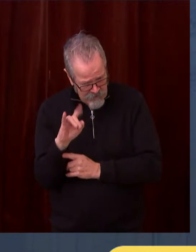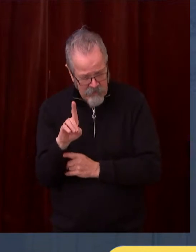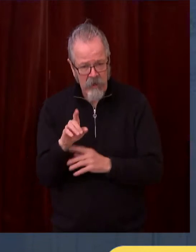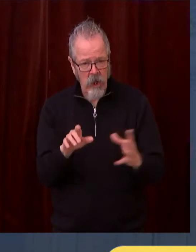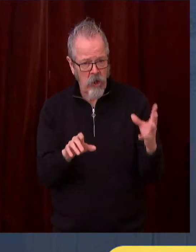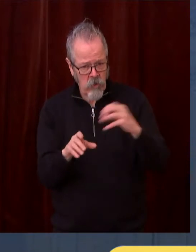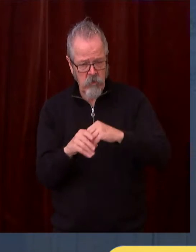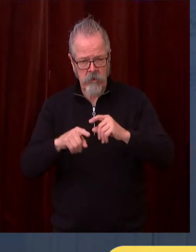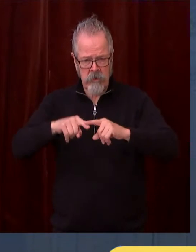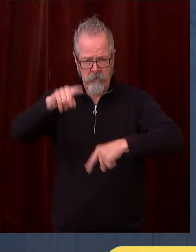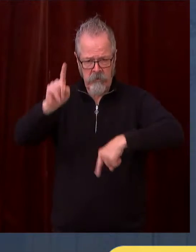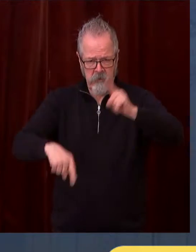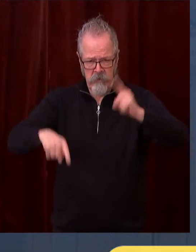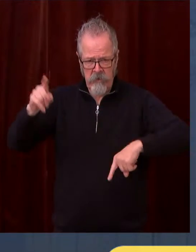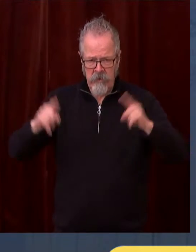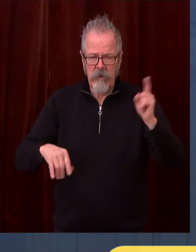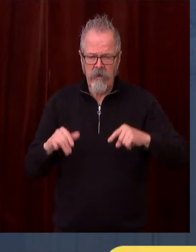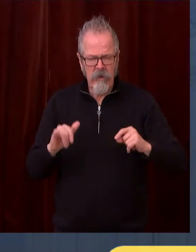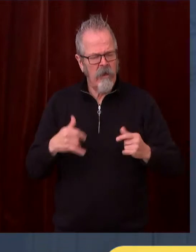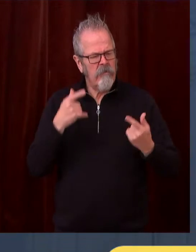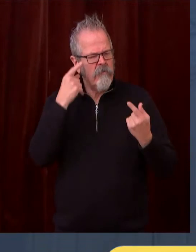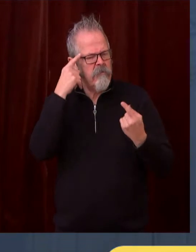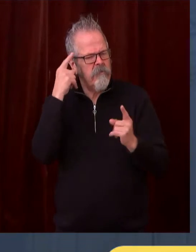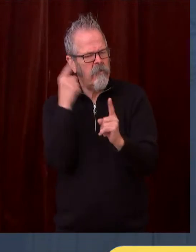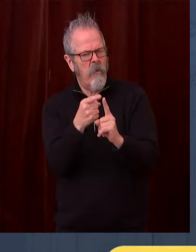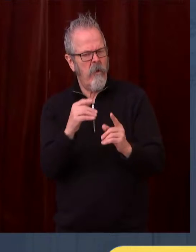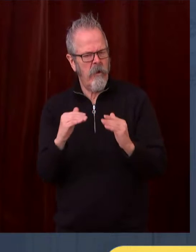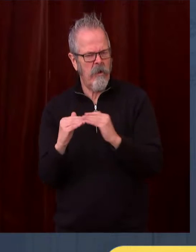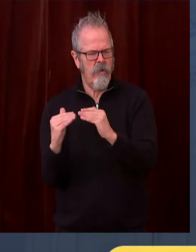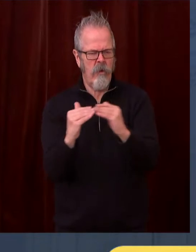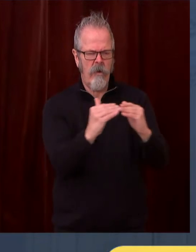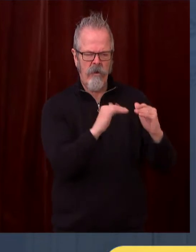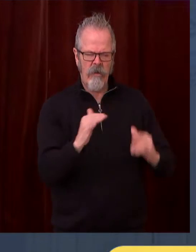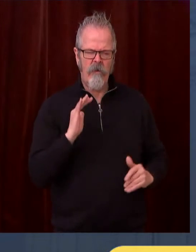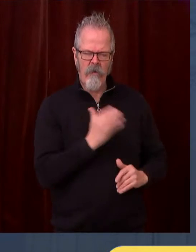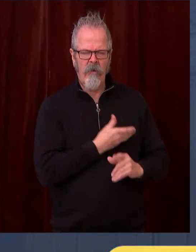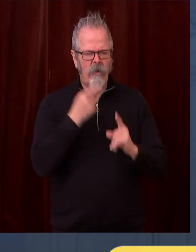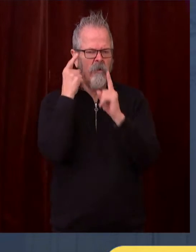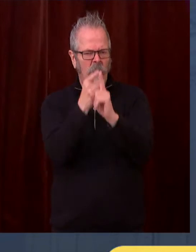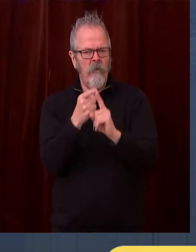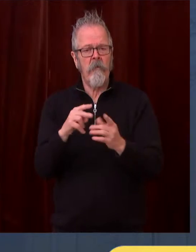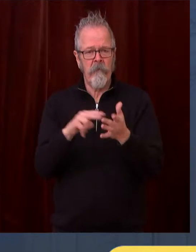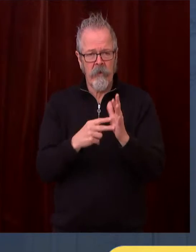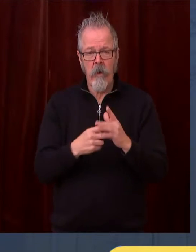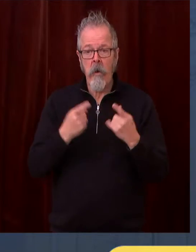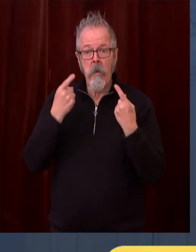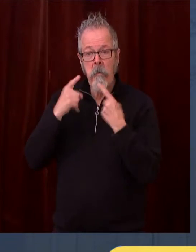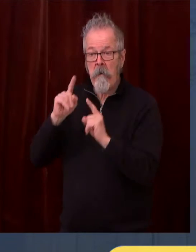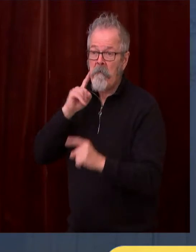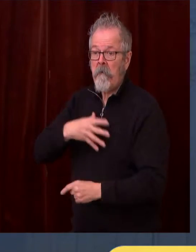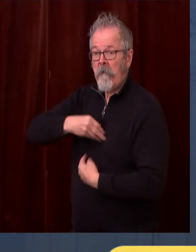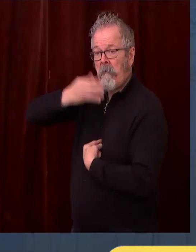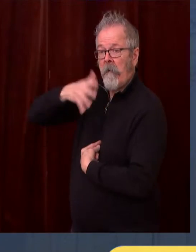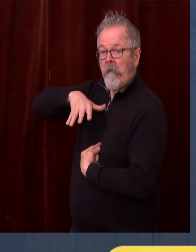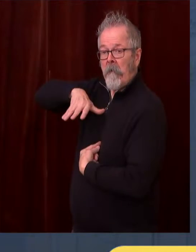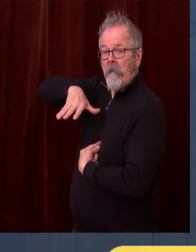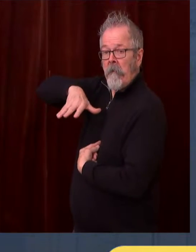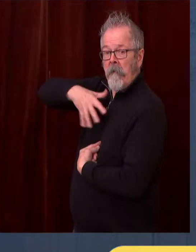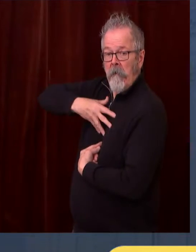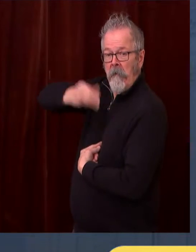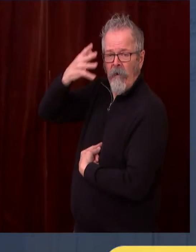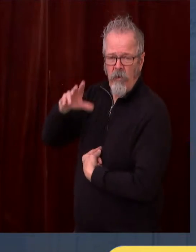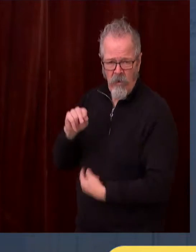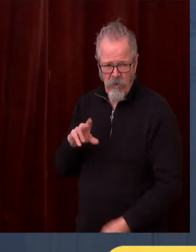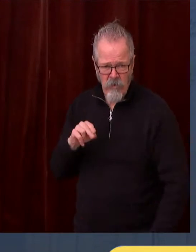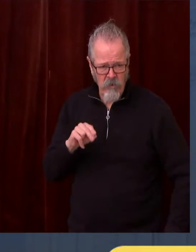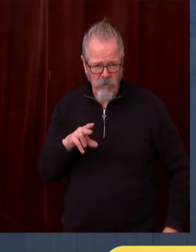unanticipated or unexpected result to any particular ethnic group. And that was really important, and it looks like